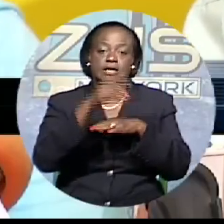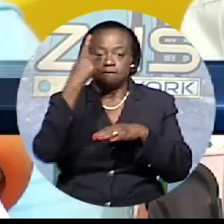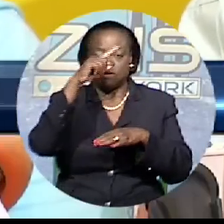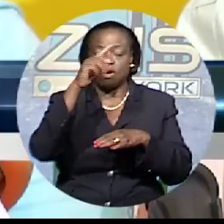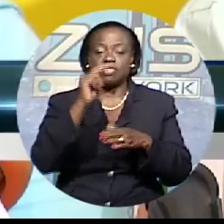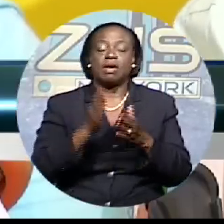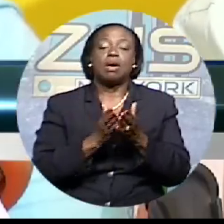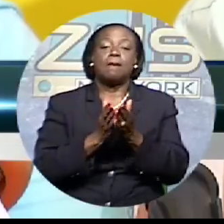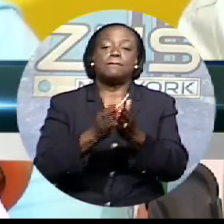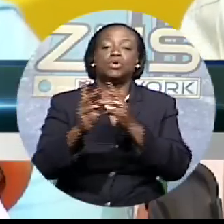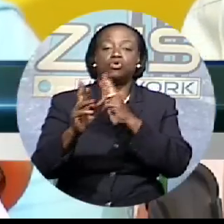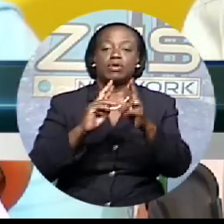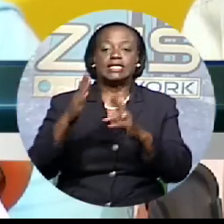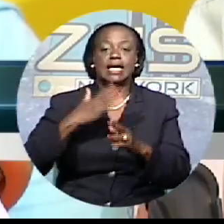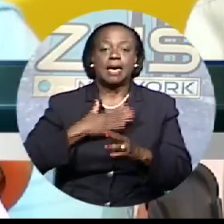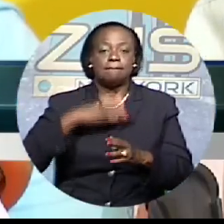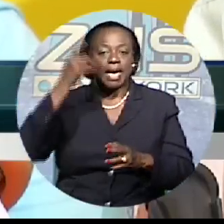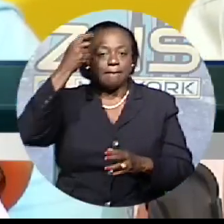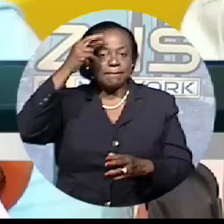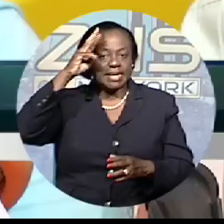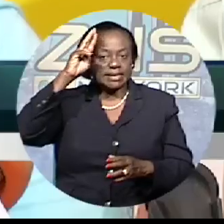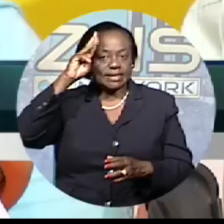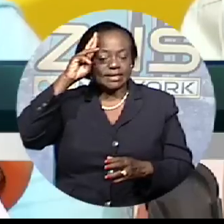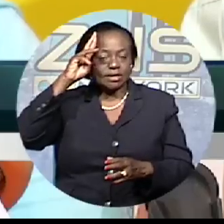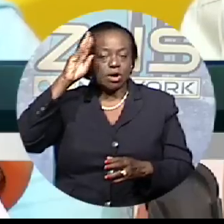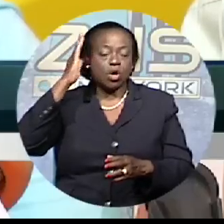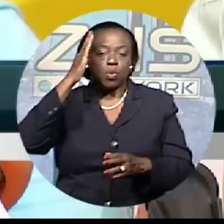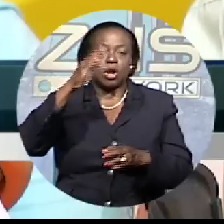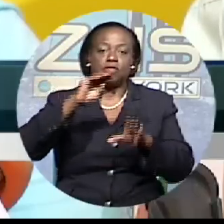in his opening of the regatta